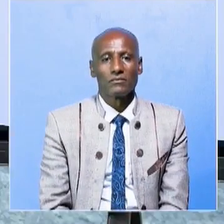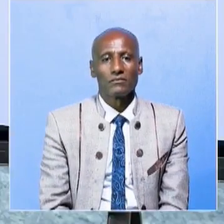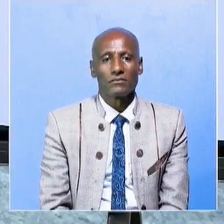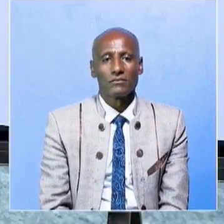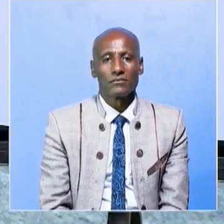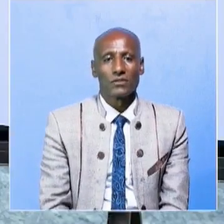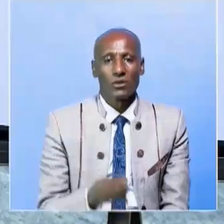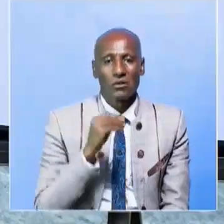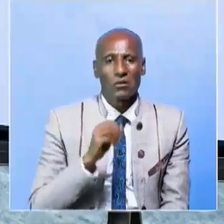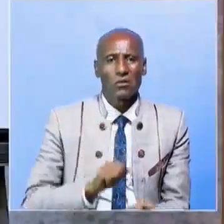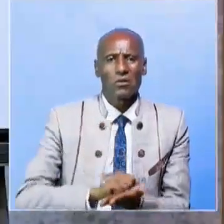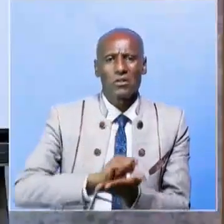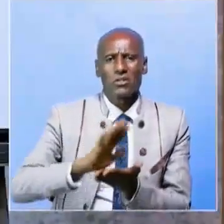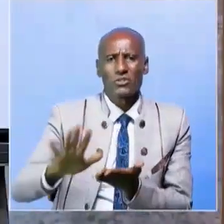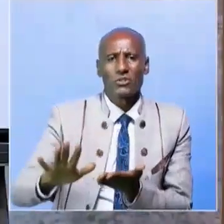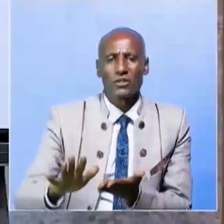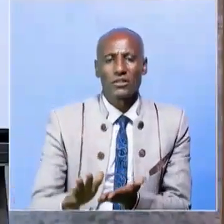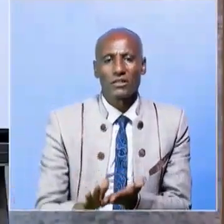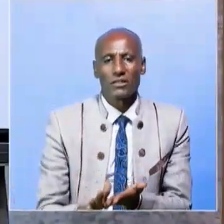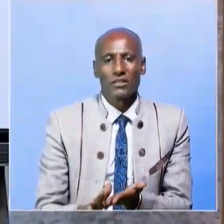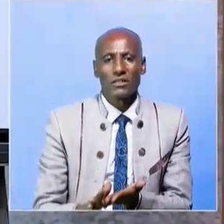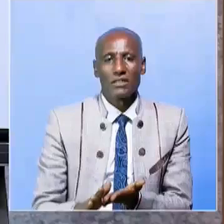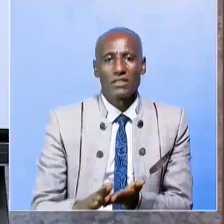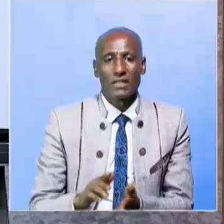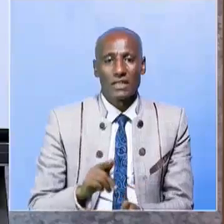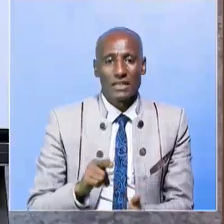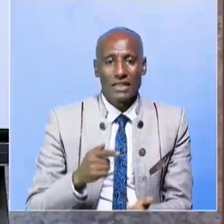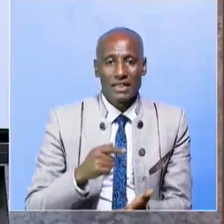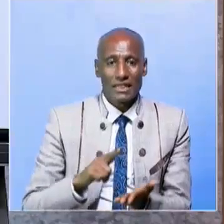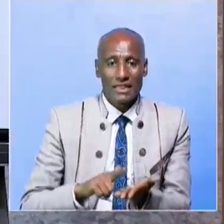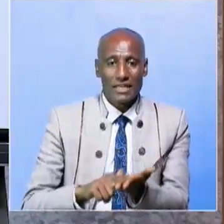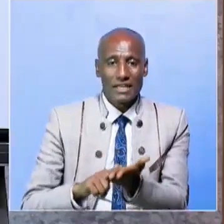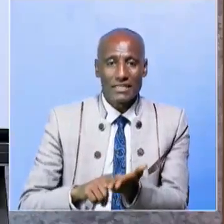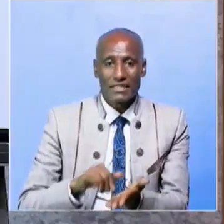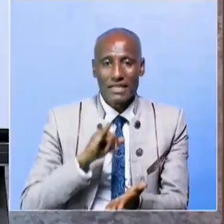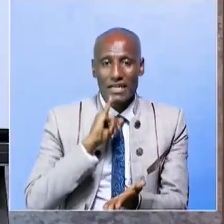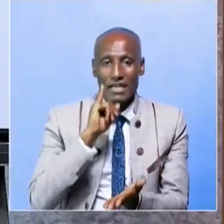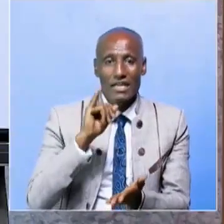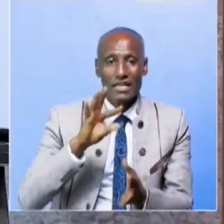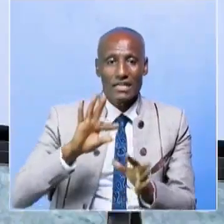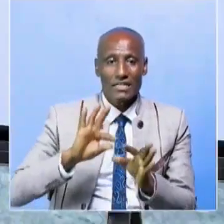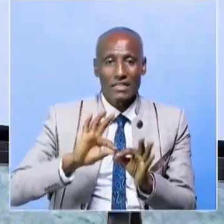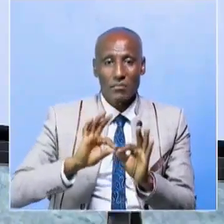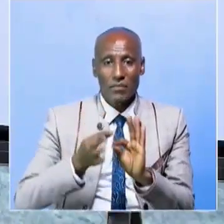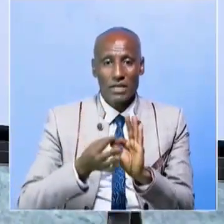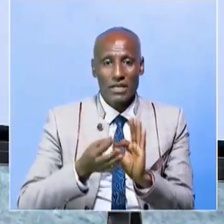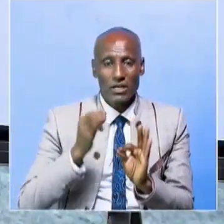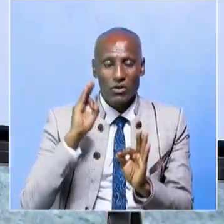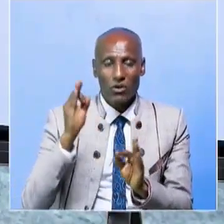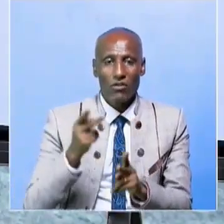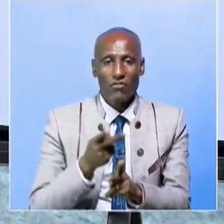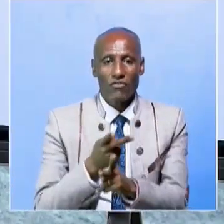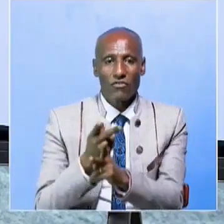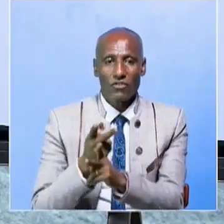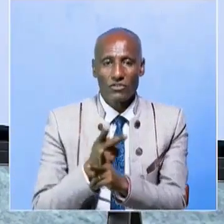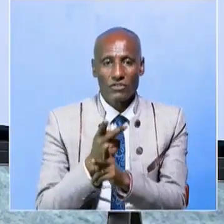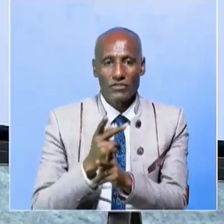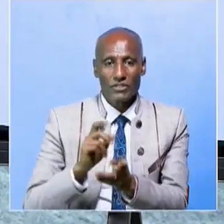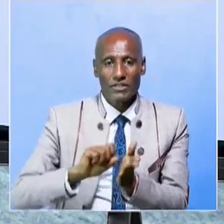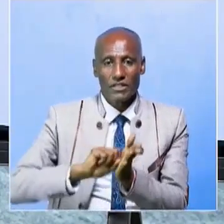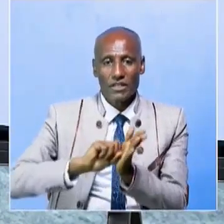Or destroyed. This is what conservation is. For example, we have different kinds